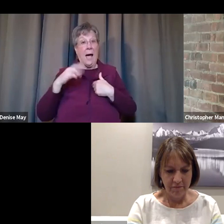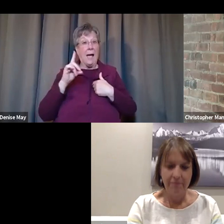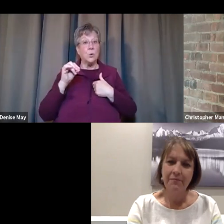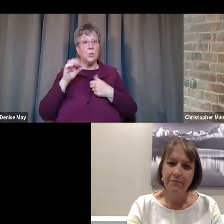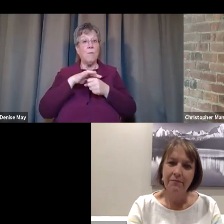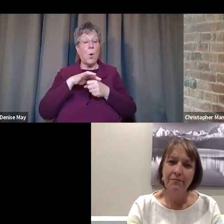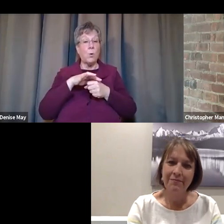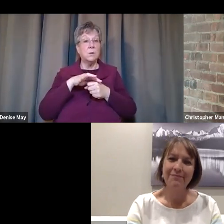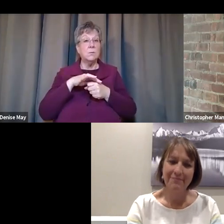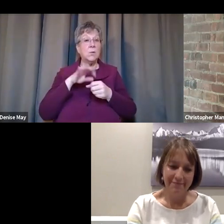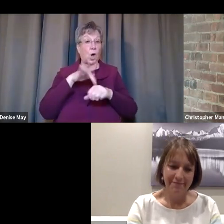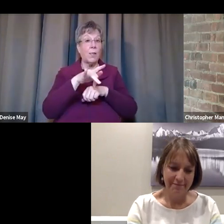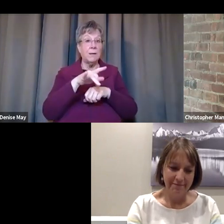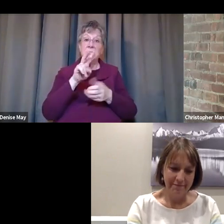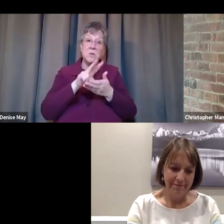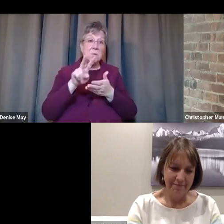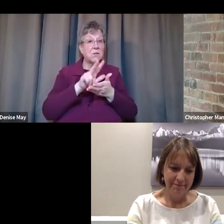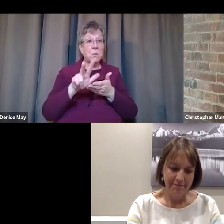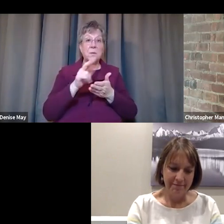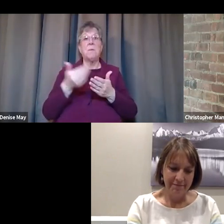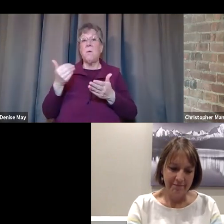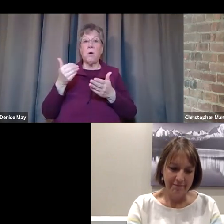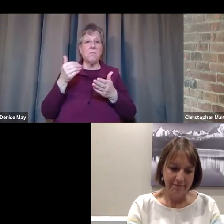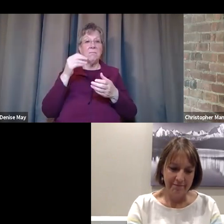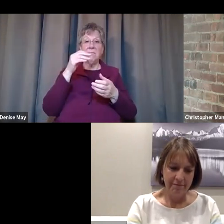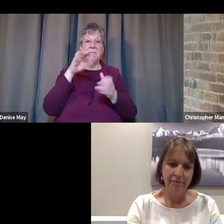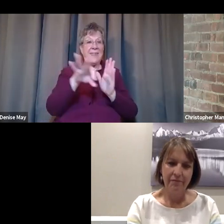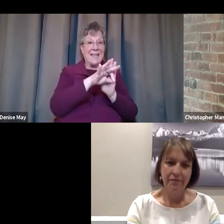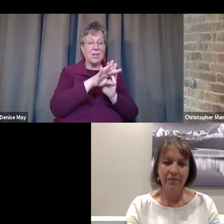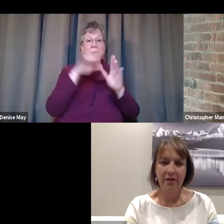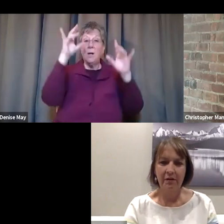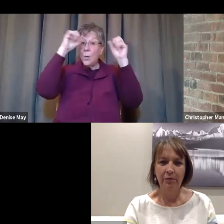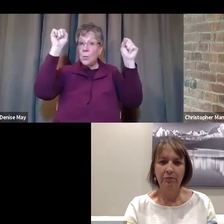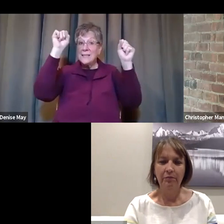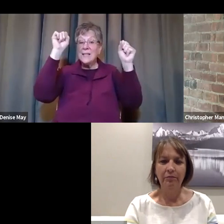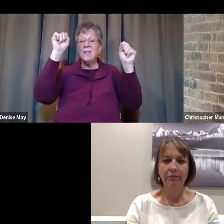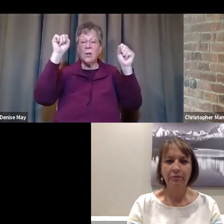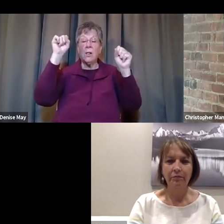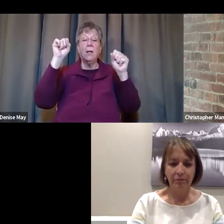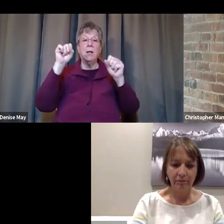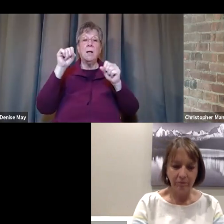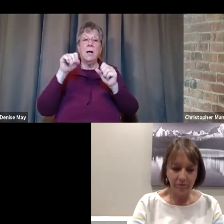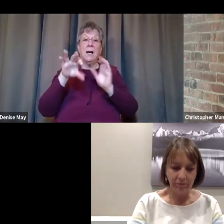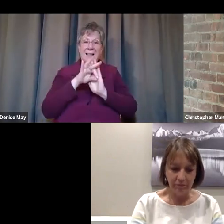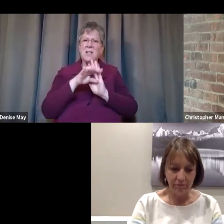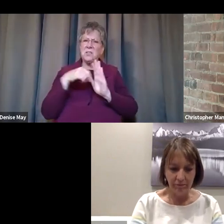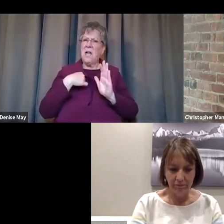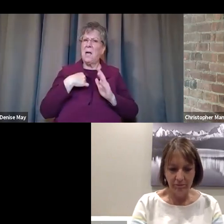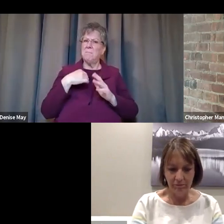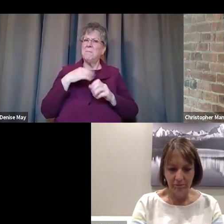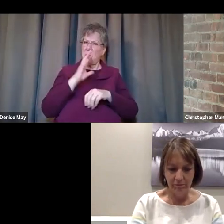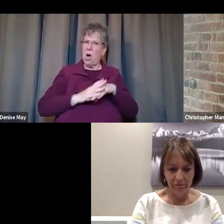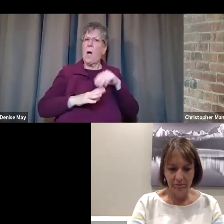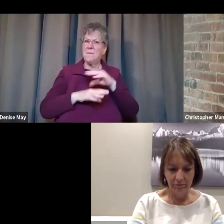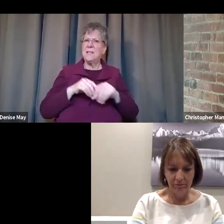vote 2 or 3 weeks before the election. The presidential election, I'm pretty confident I have enough information at that point. I'm not so sure